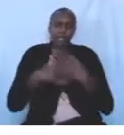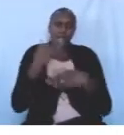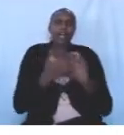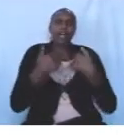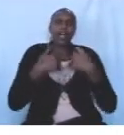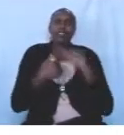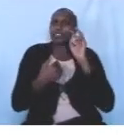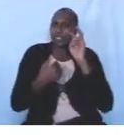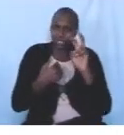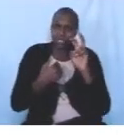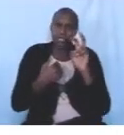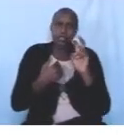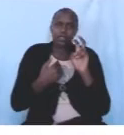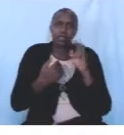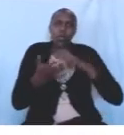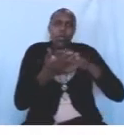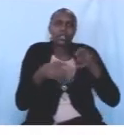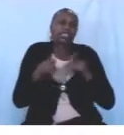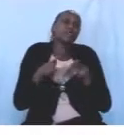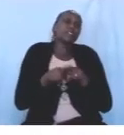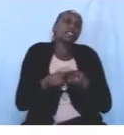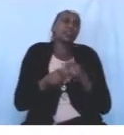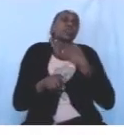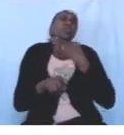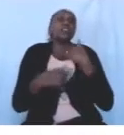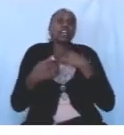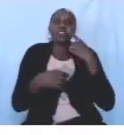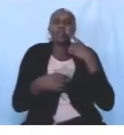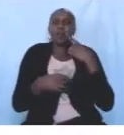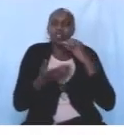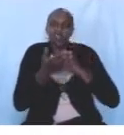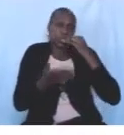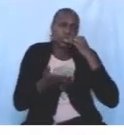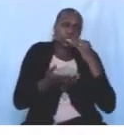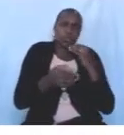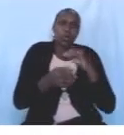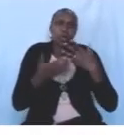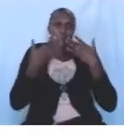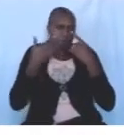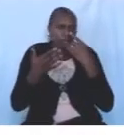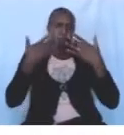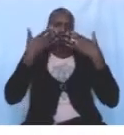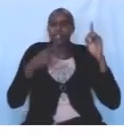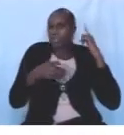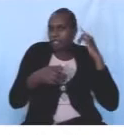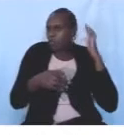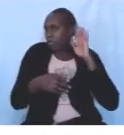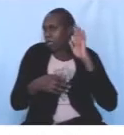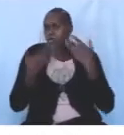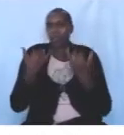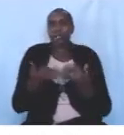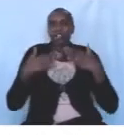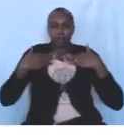won't have to see the way. We won't have to walk. We won't have the mouth to eat or nose to breathe, the ear to hear. So as